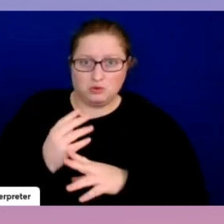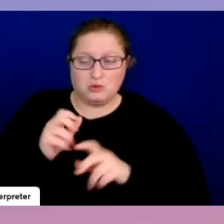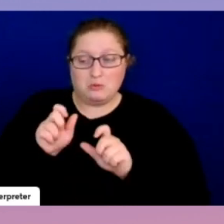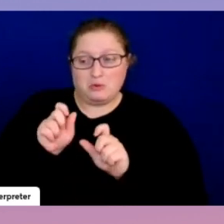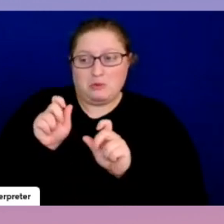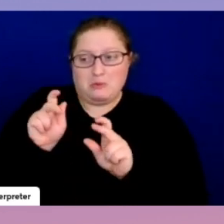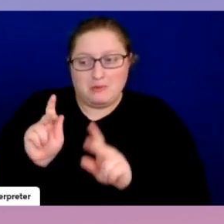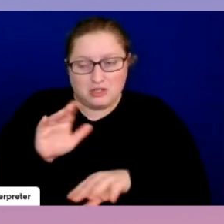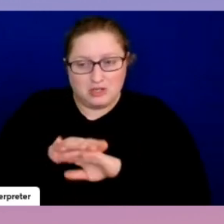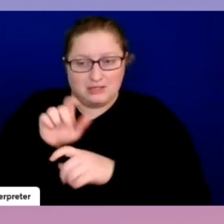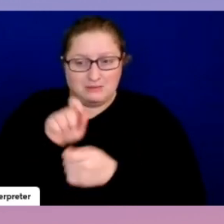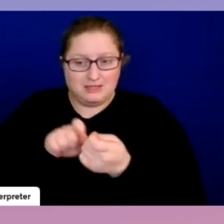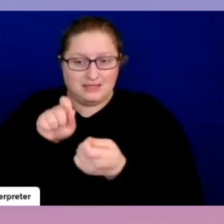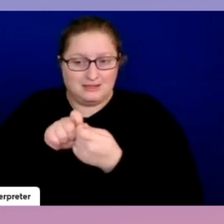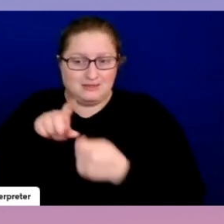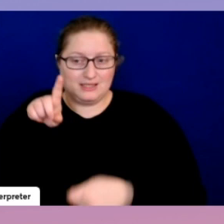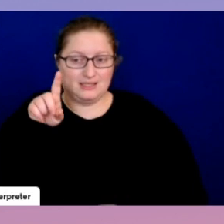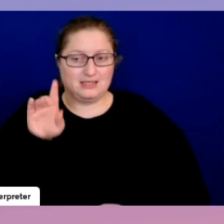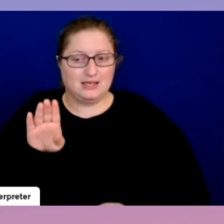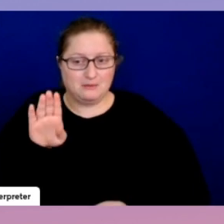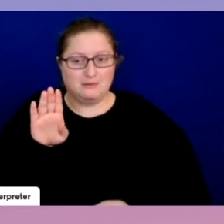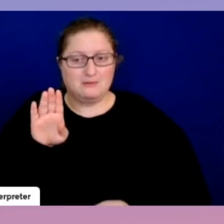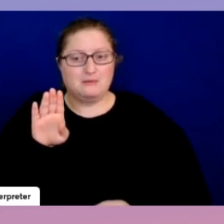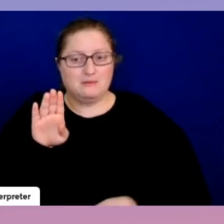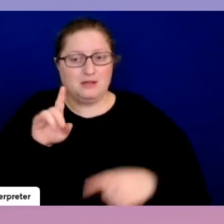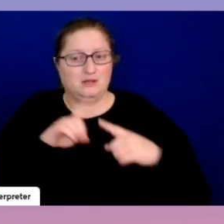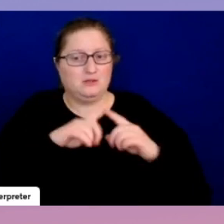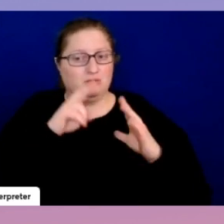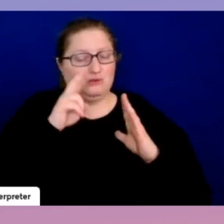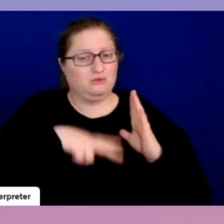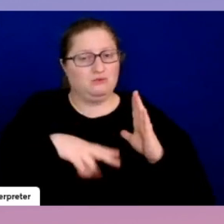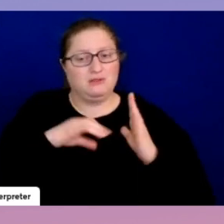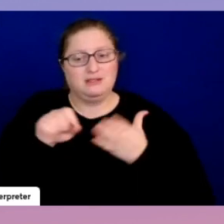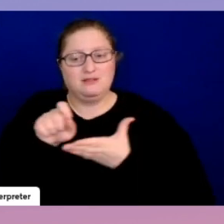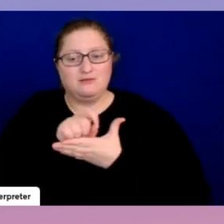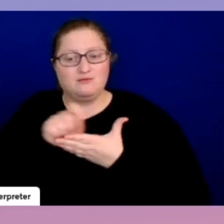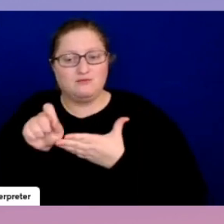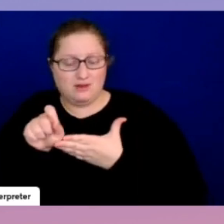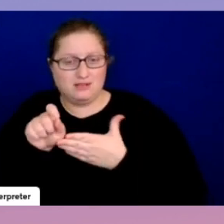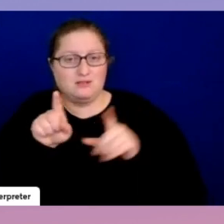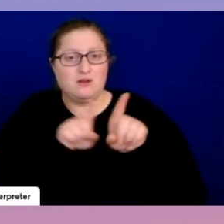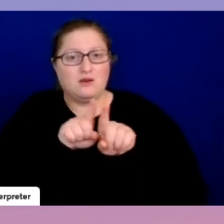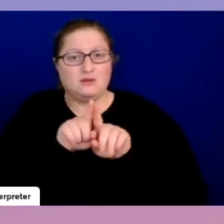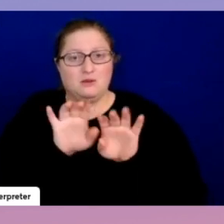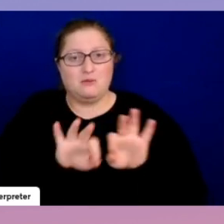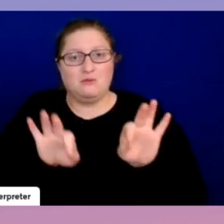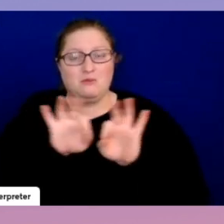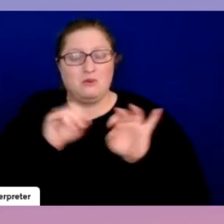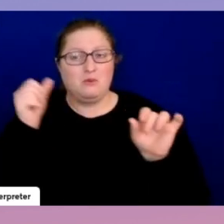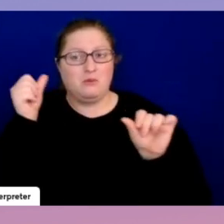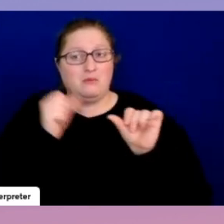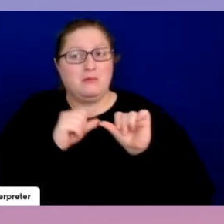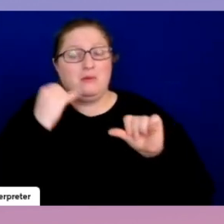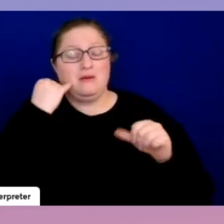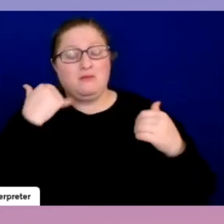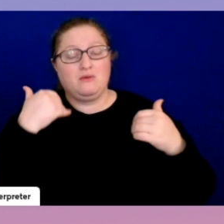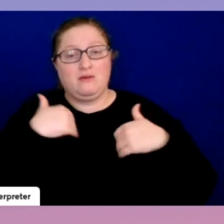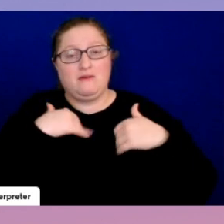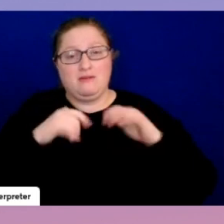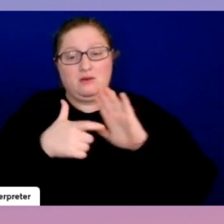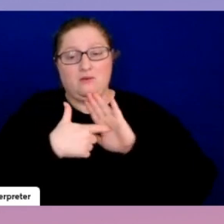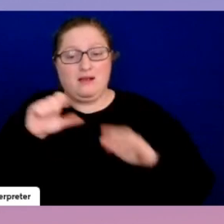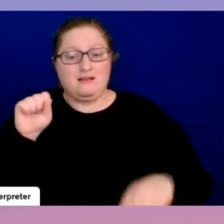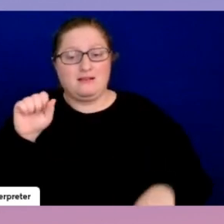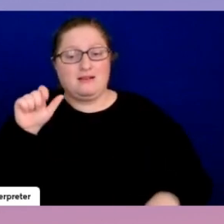specific database to read and write. It's also important to remember that if you have the require SSL flag set up